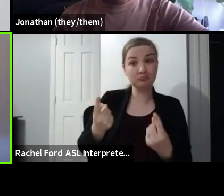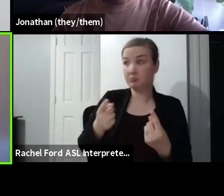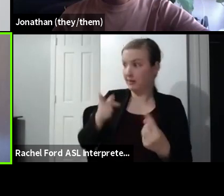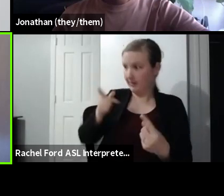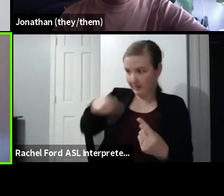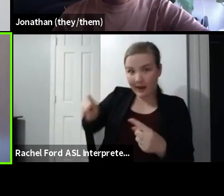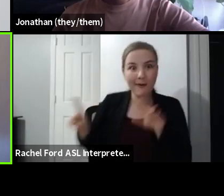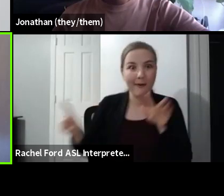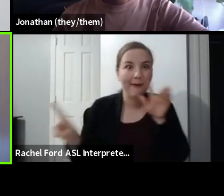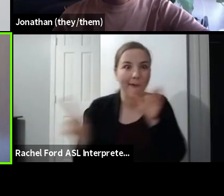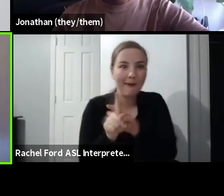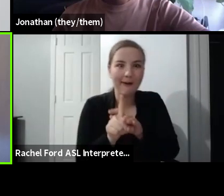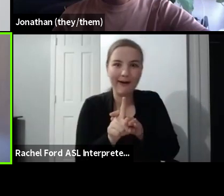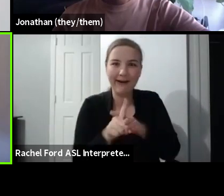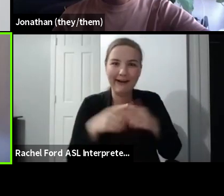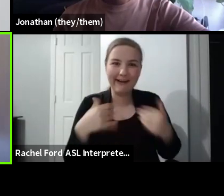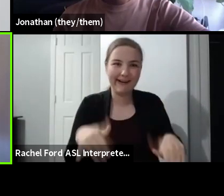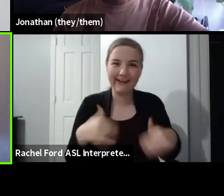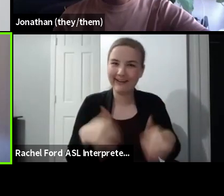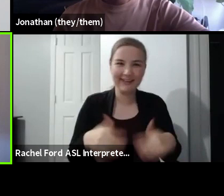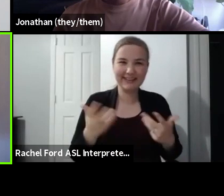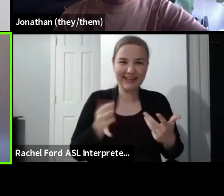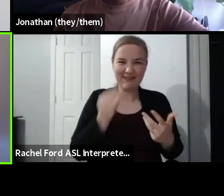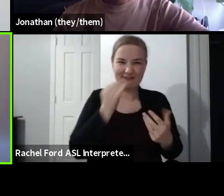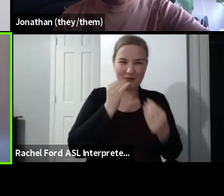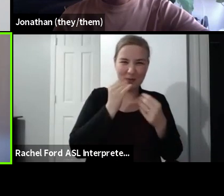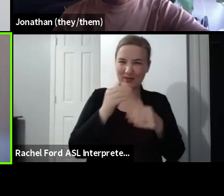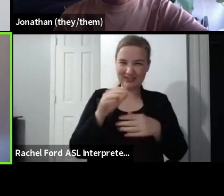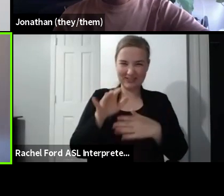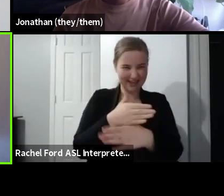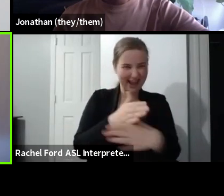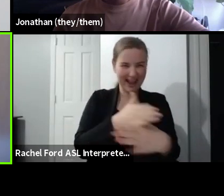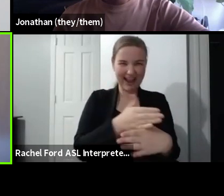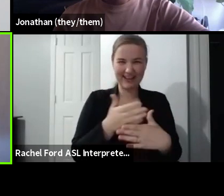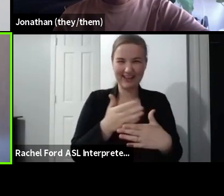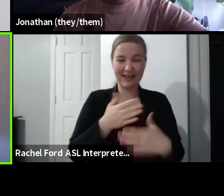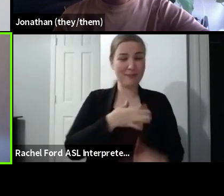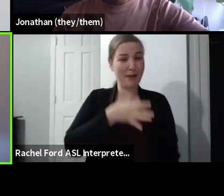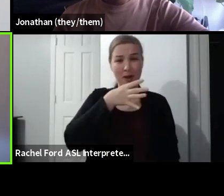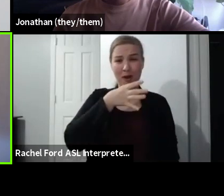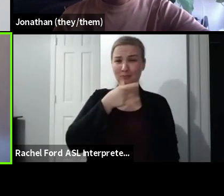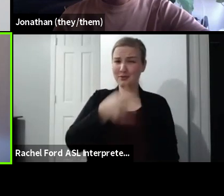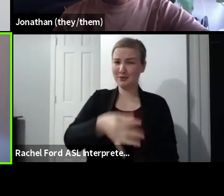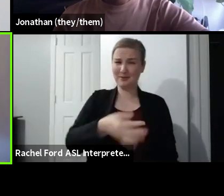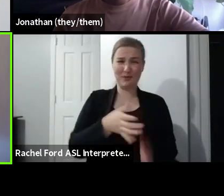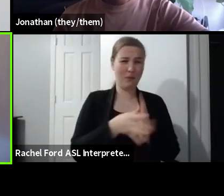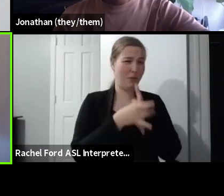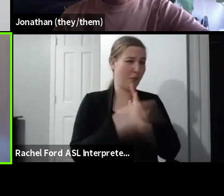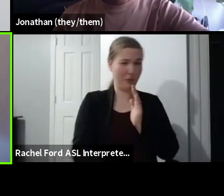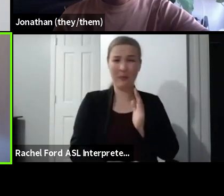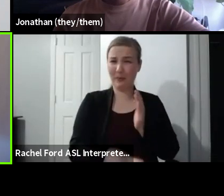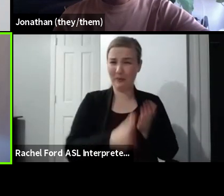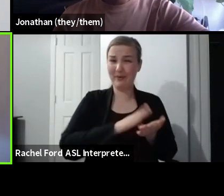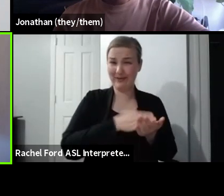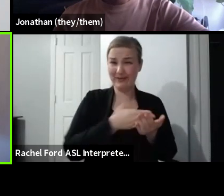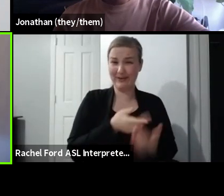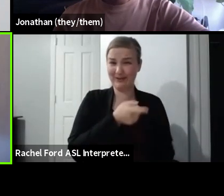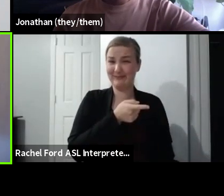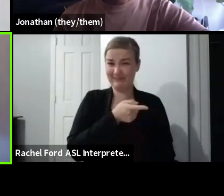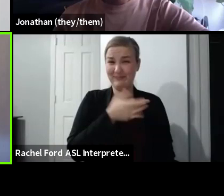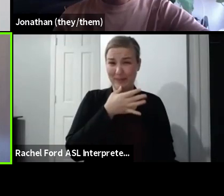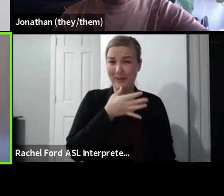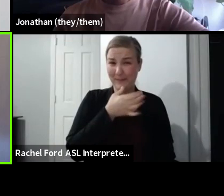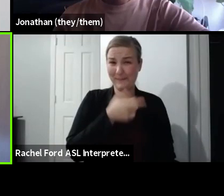know. It's just, yeah, my mom's a good cook. But yeah,